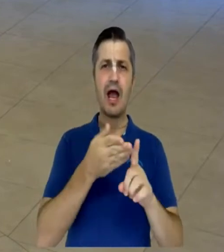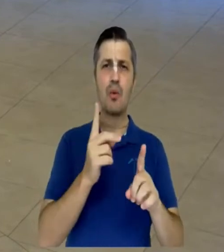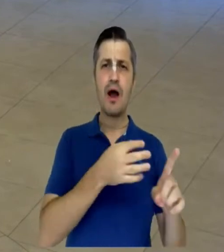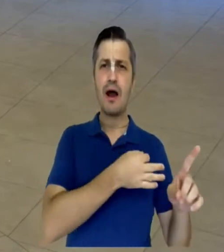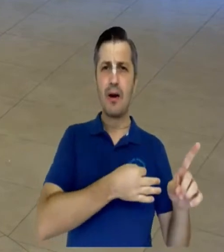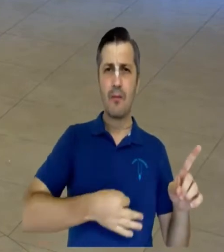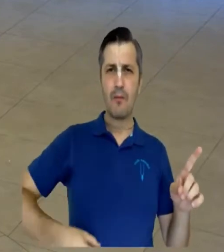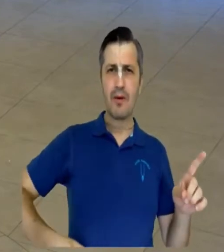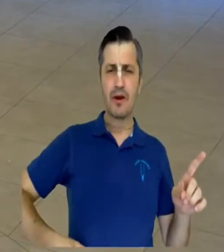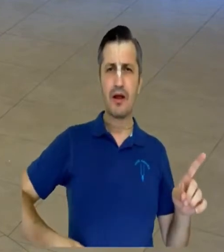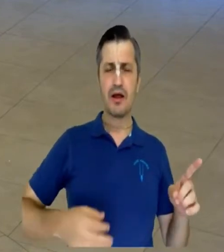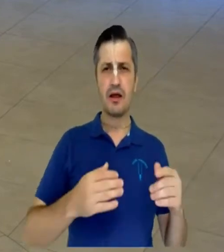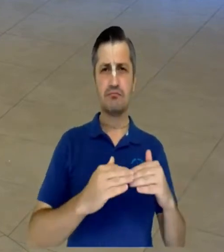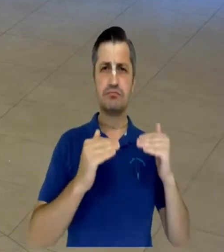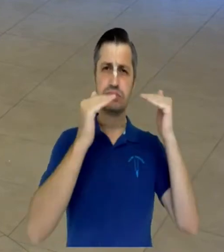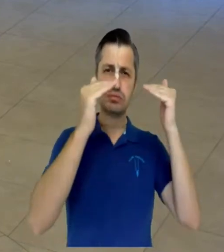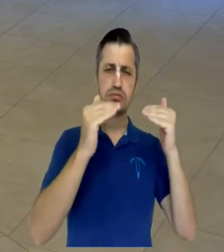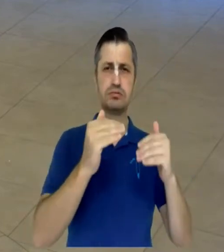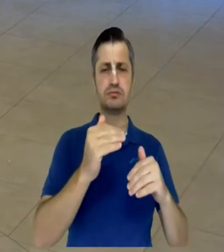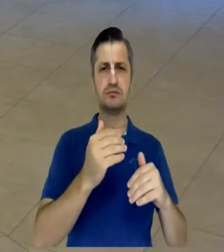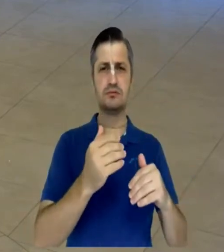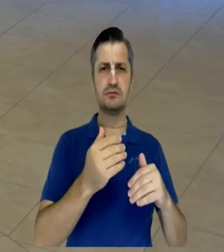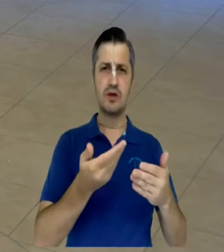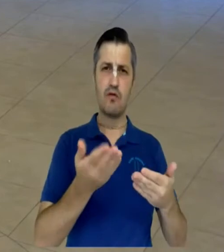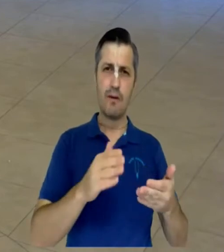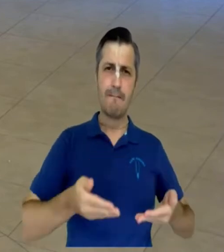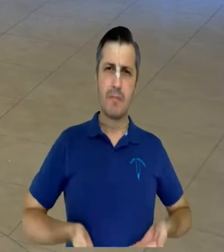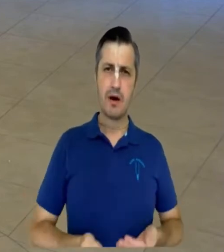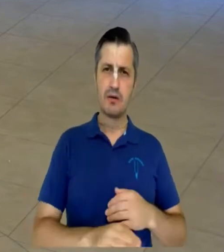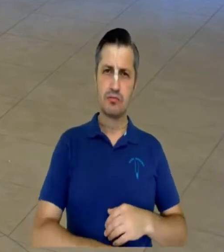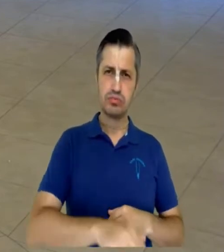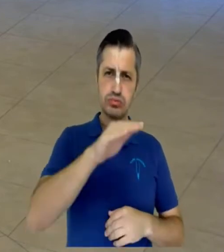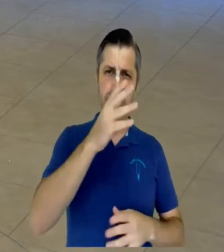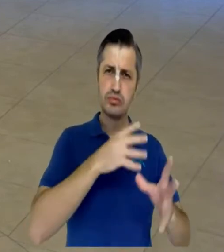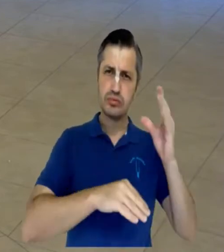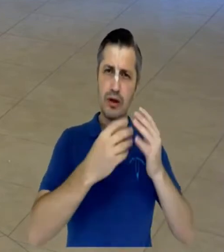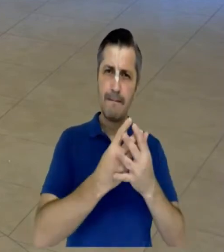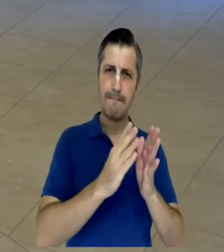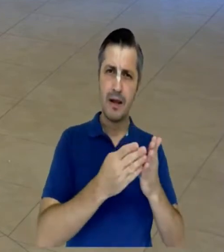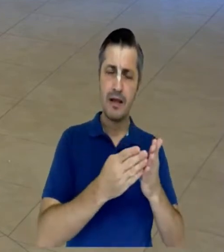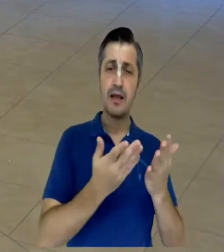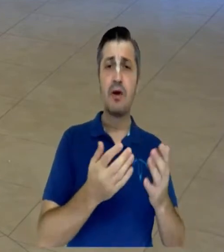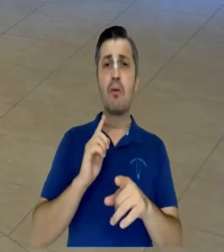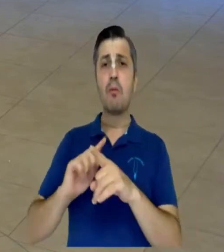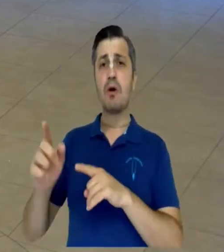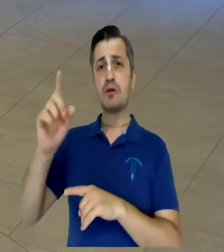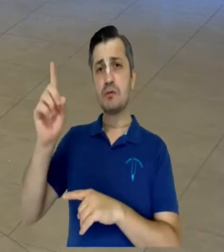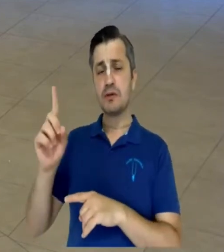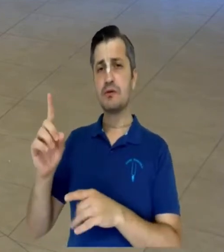Shruti mantras, and you have to be, follow very strict